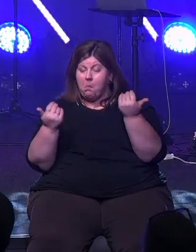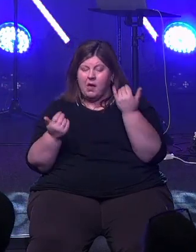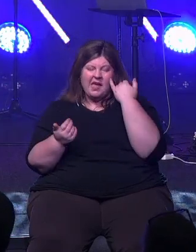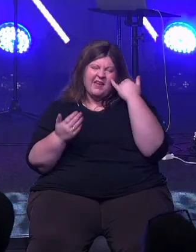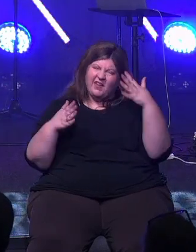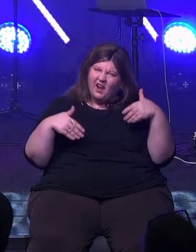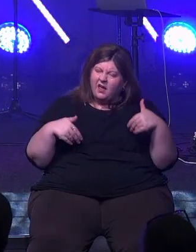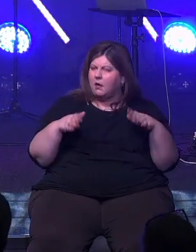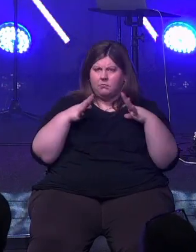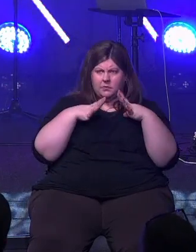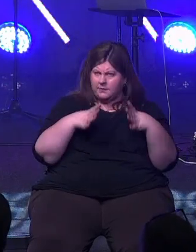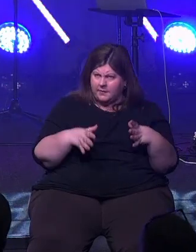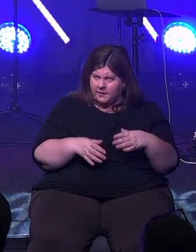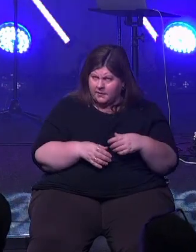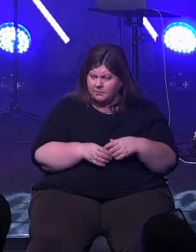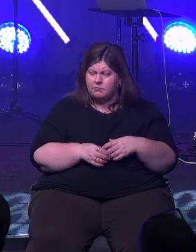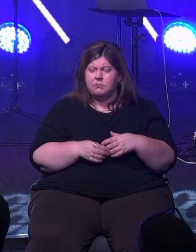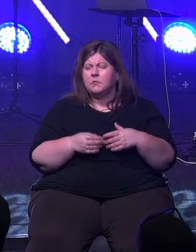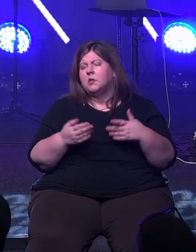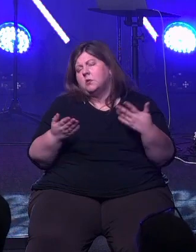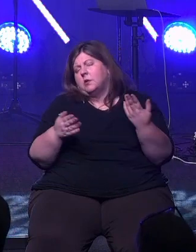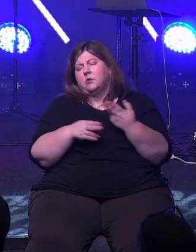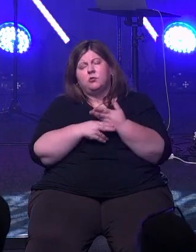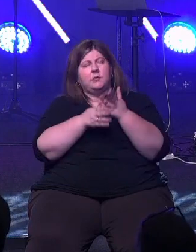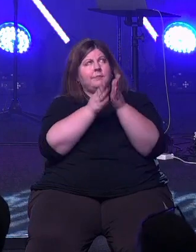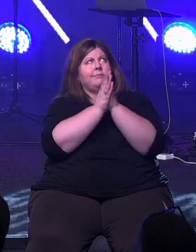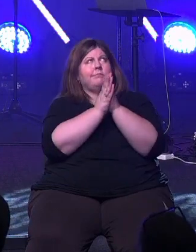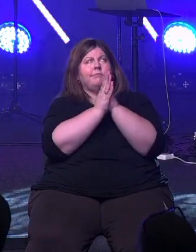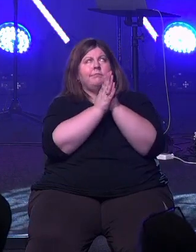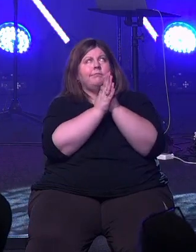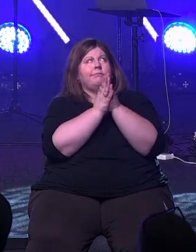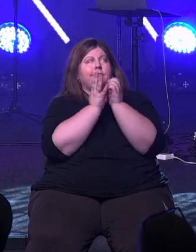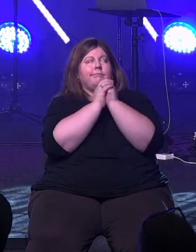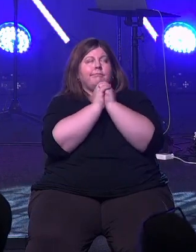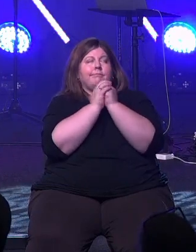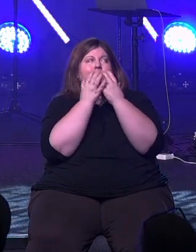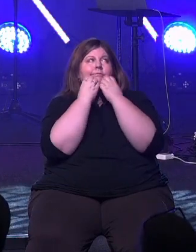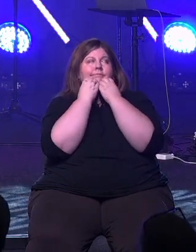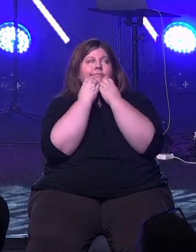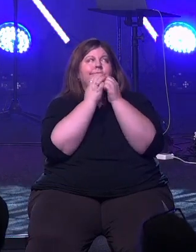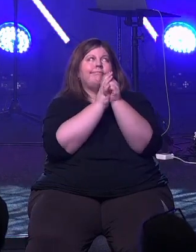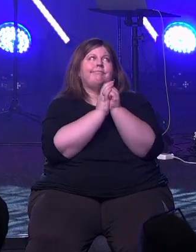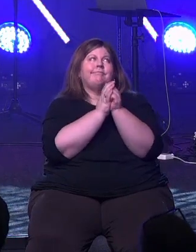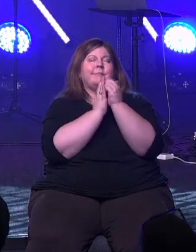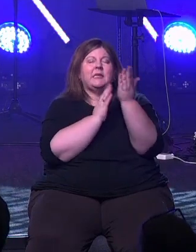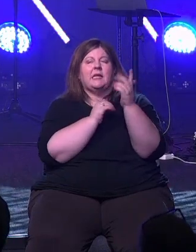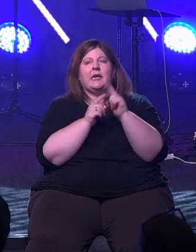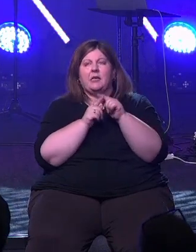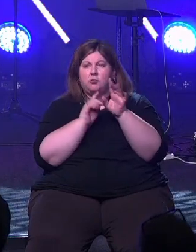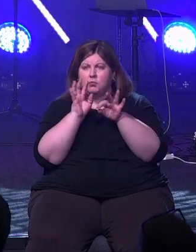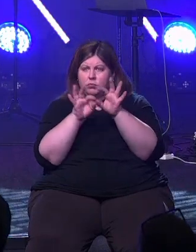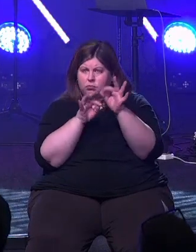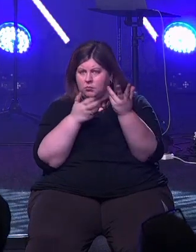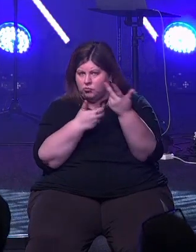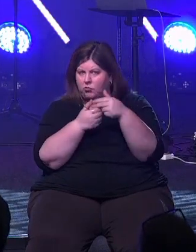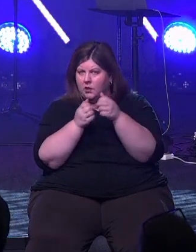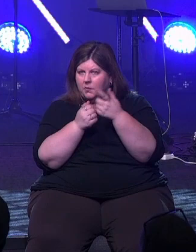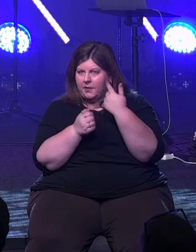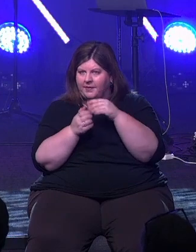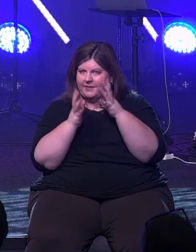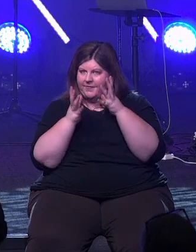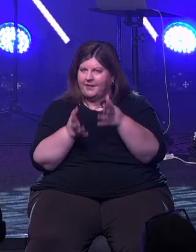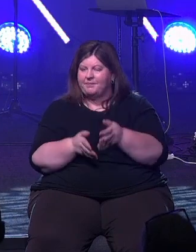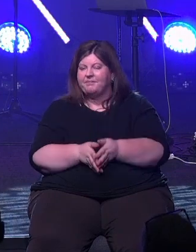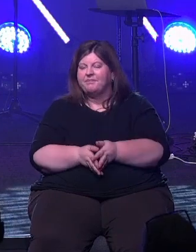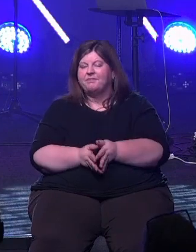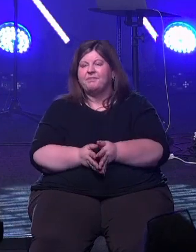this time to just offer up a prayer of adoration to the Lord. And as you catch on, feel free to join in as we